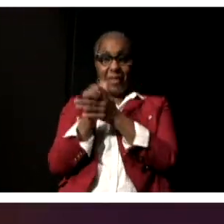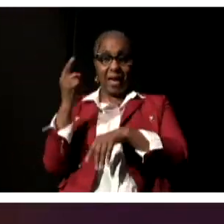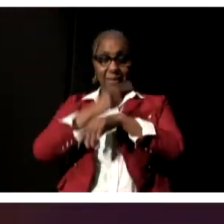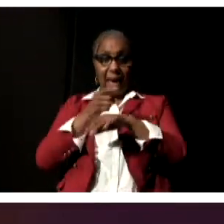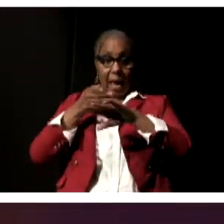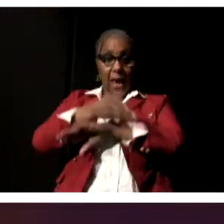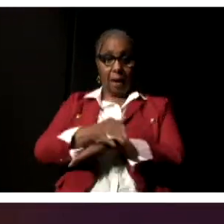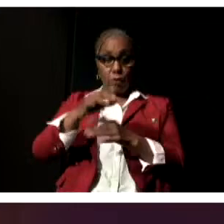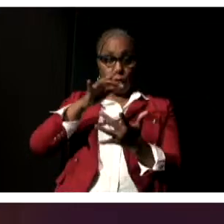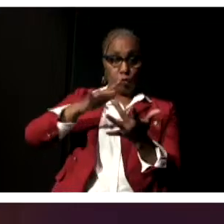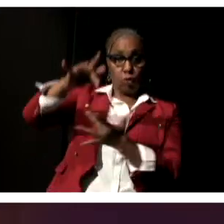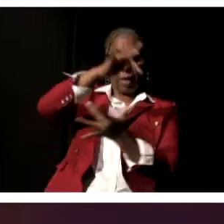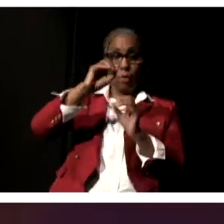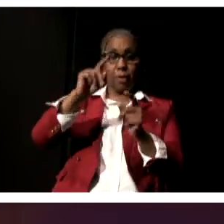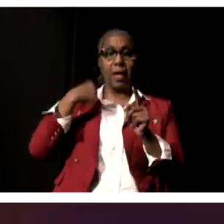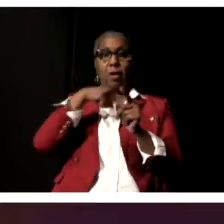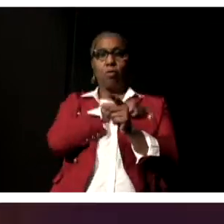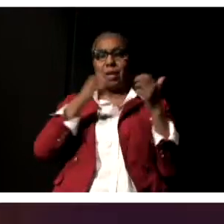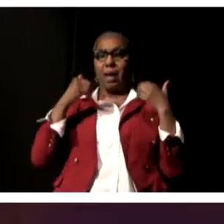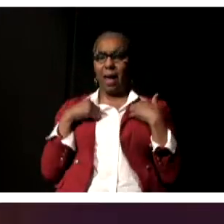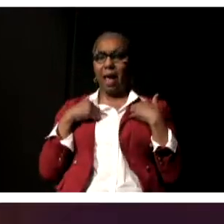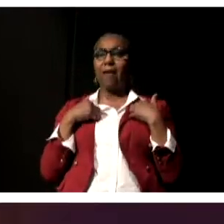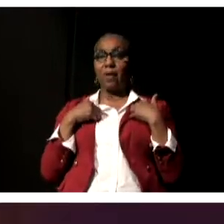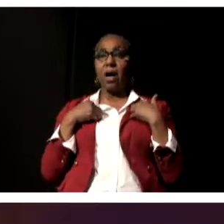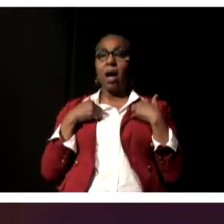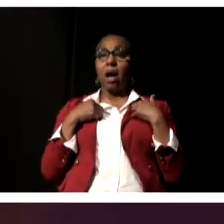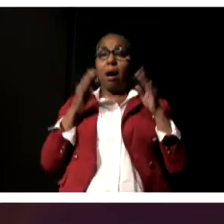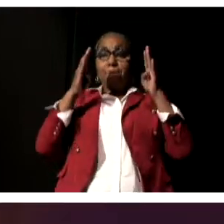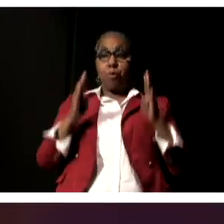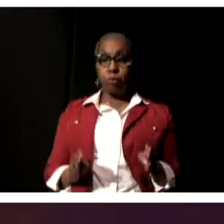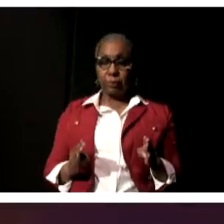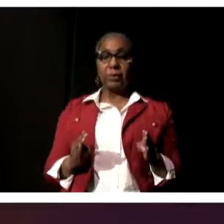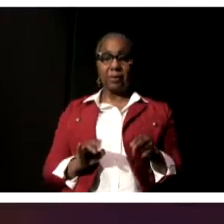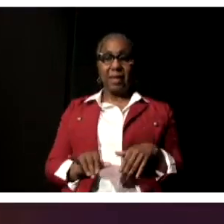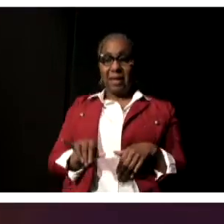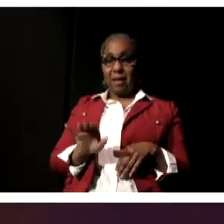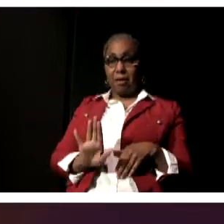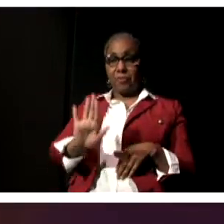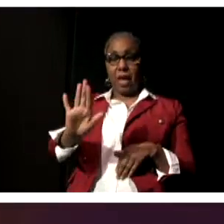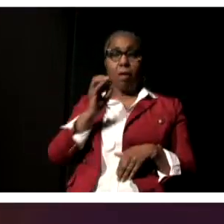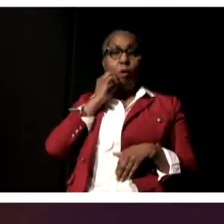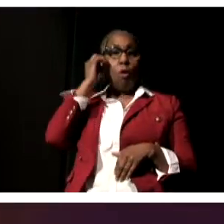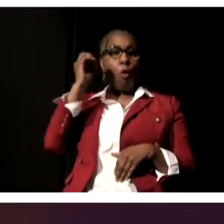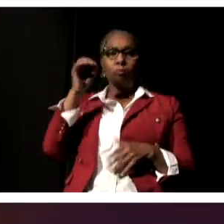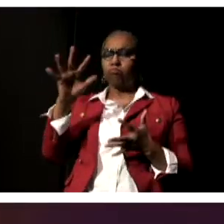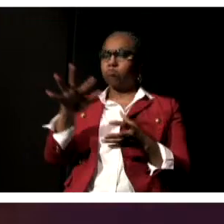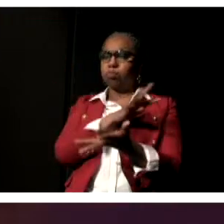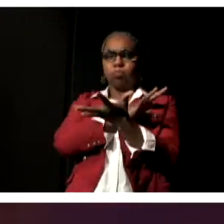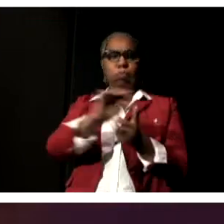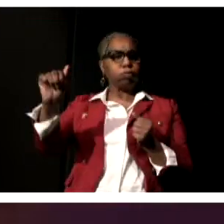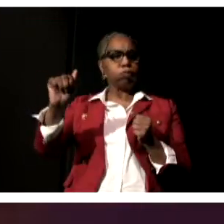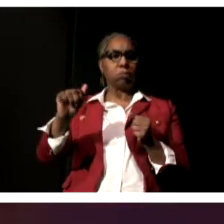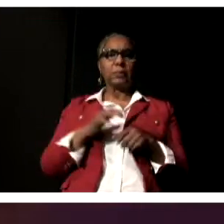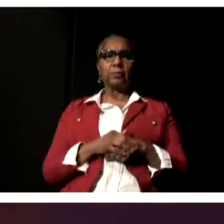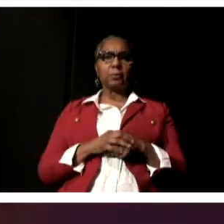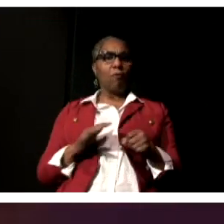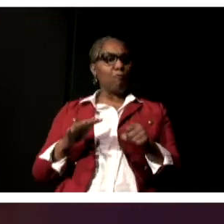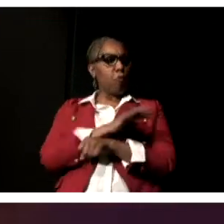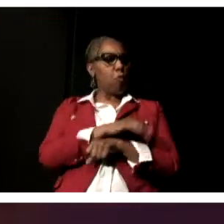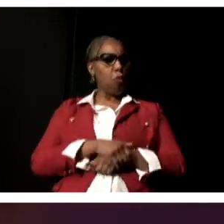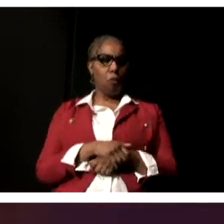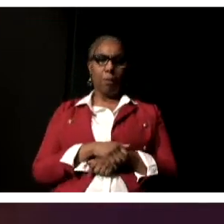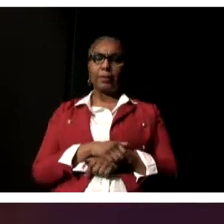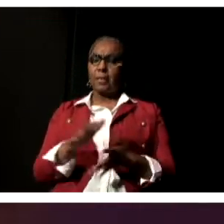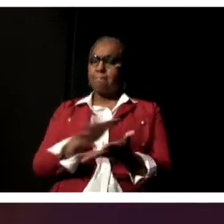the tornado, we met a resident whose home was at a complete loss. Complete